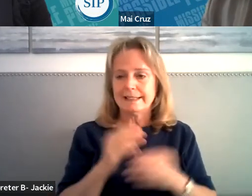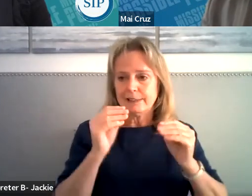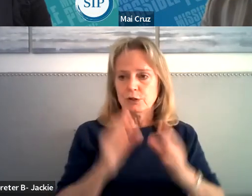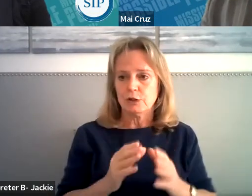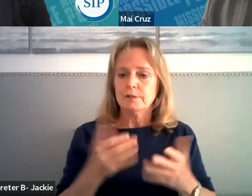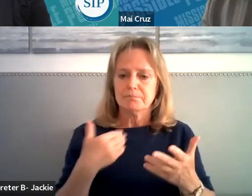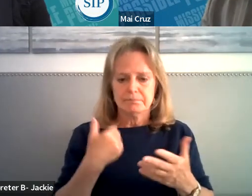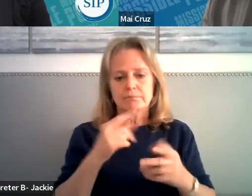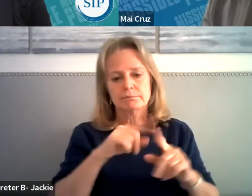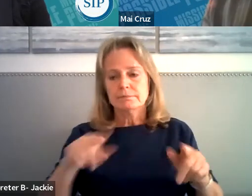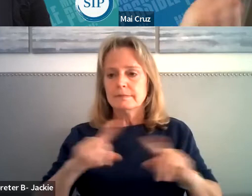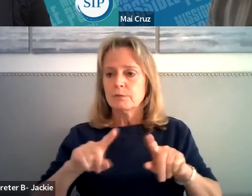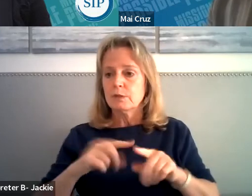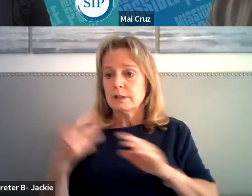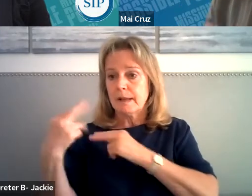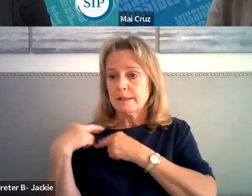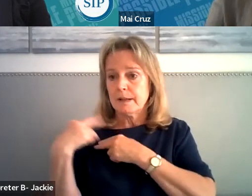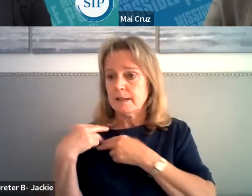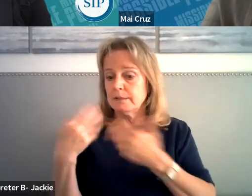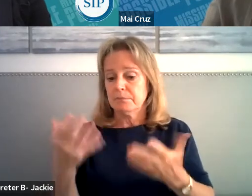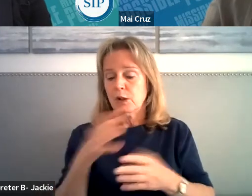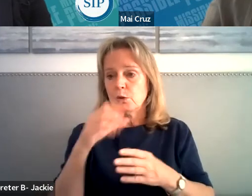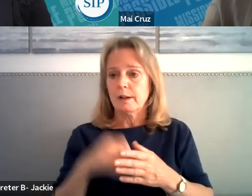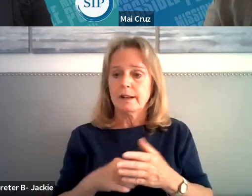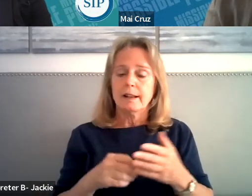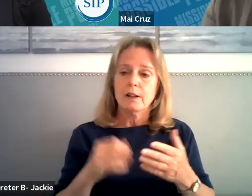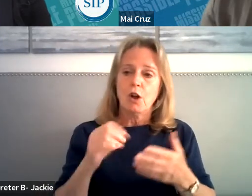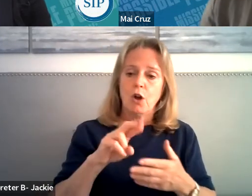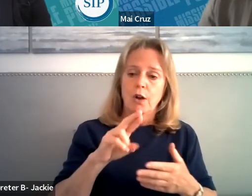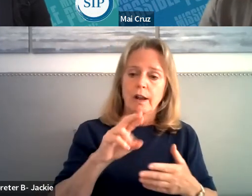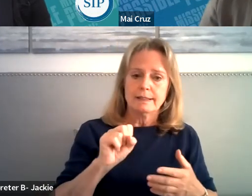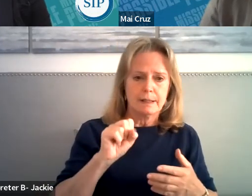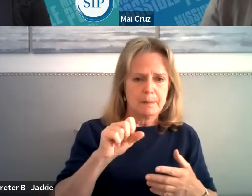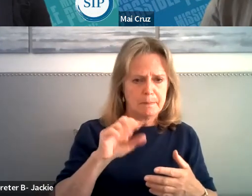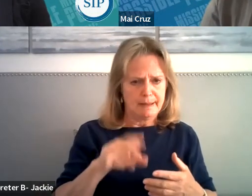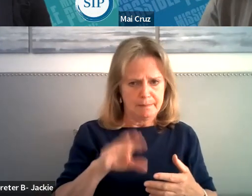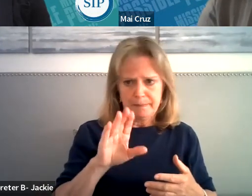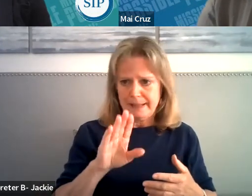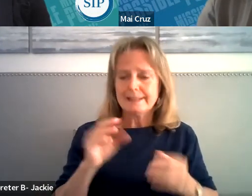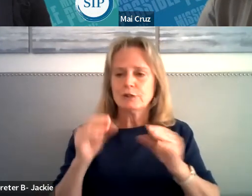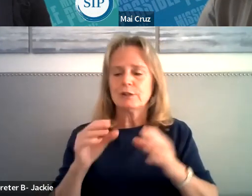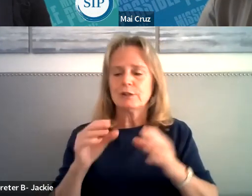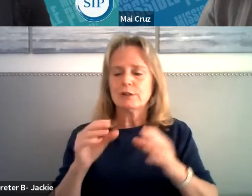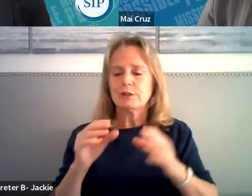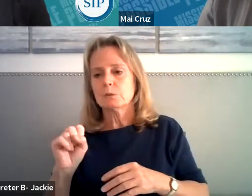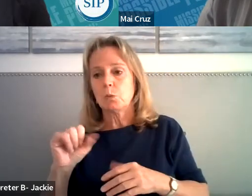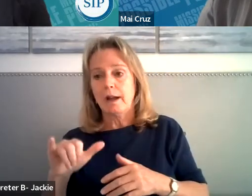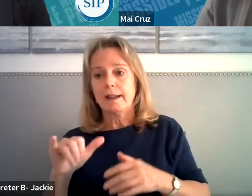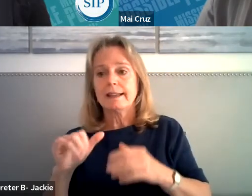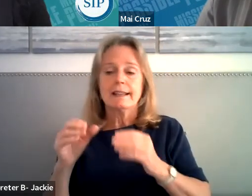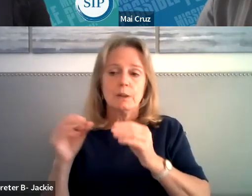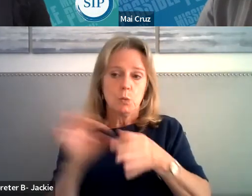various responsibilities, which included being an RSP teacher, ESY coordinator, program